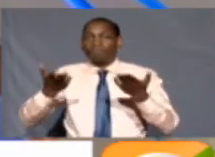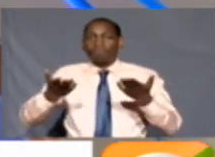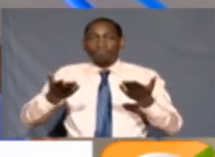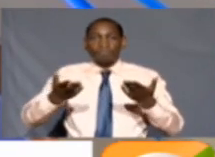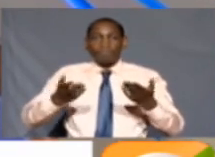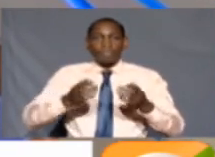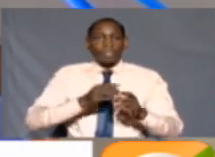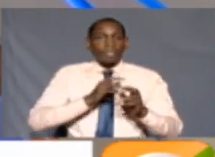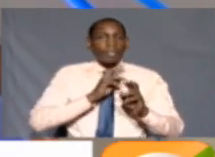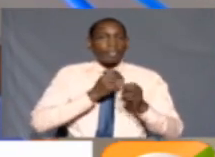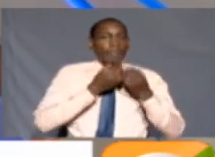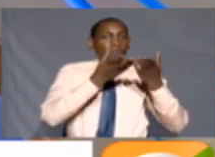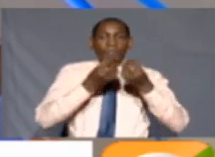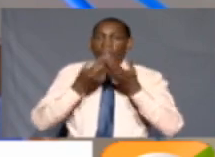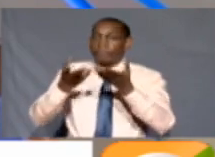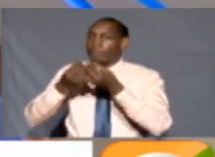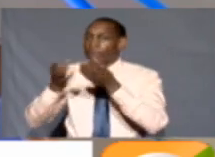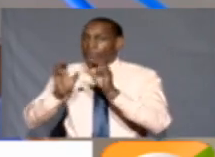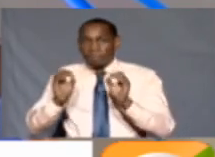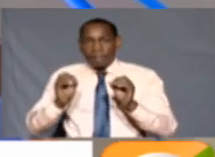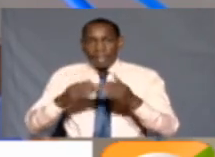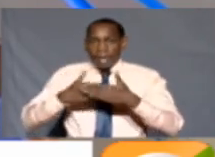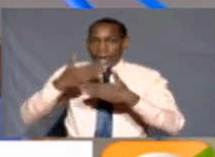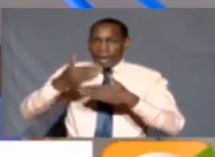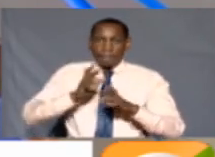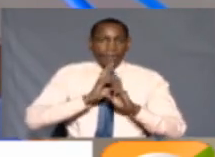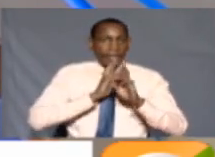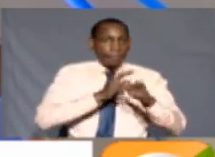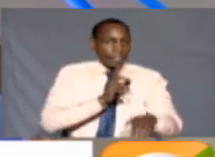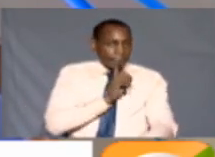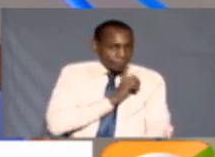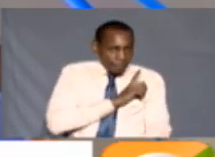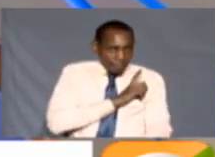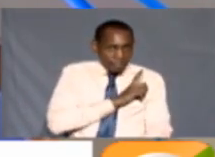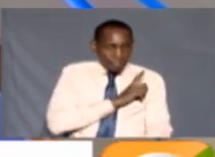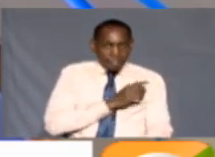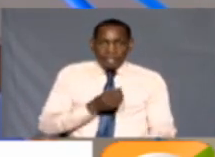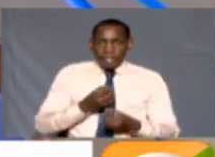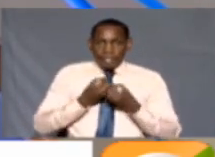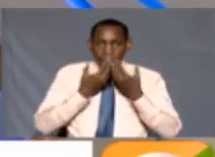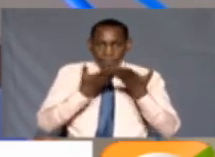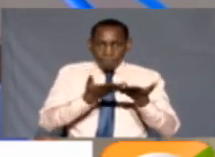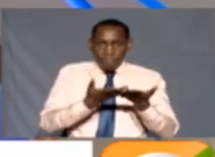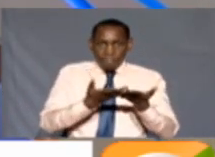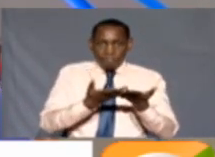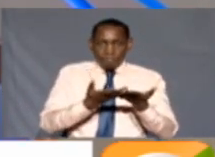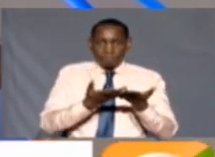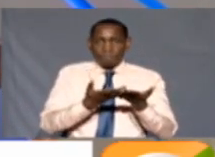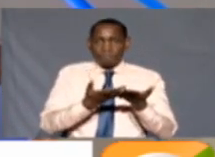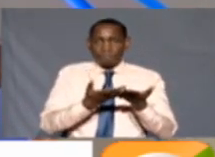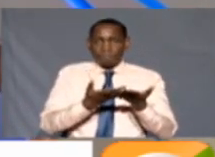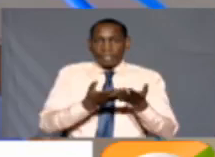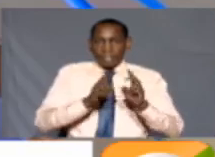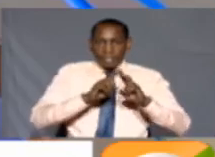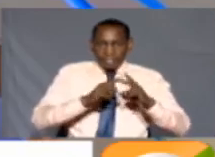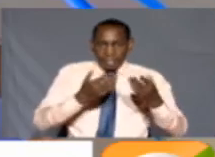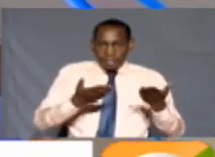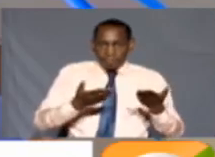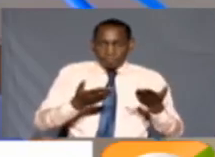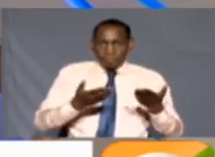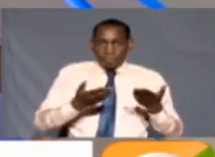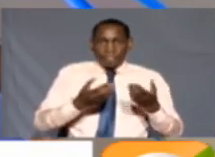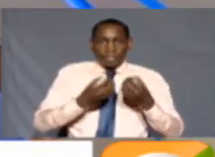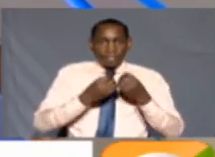thumping. Because more often than not, after they have given us information, our information is encrypted right from the beginning to the